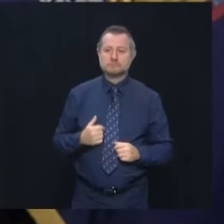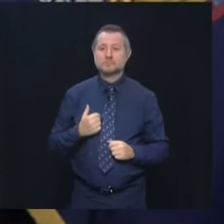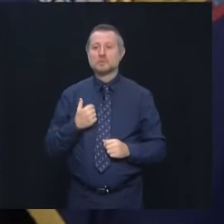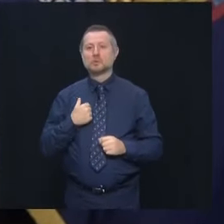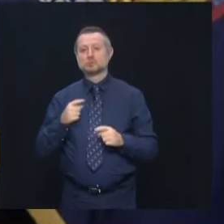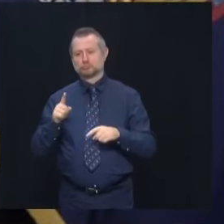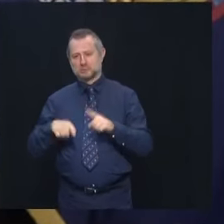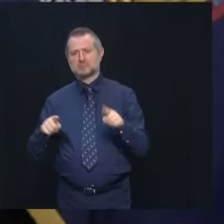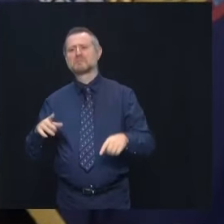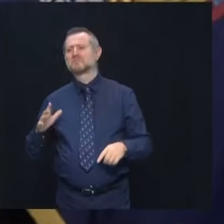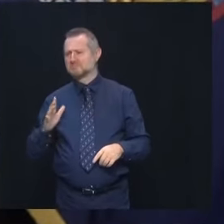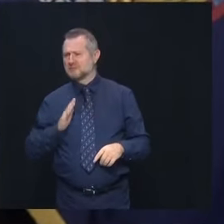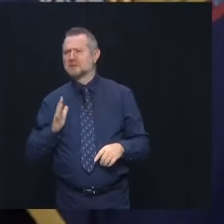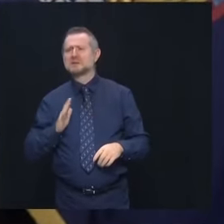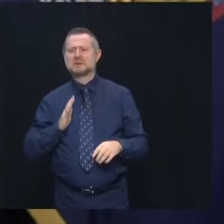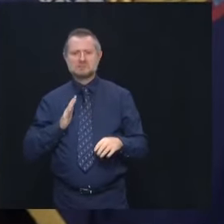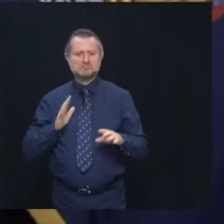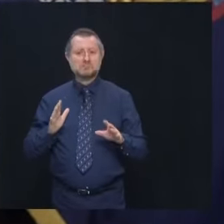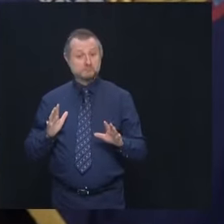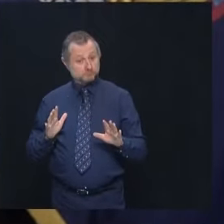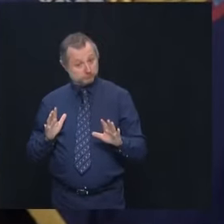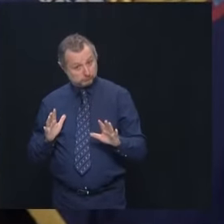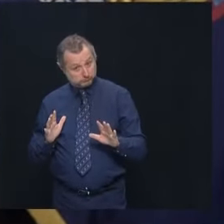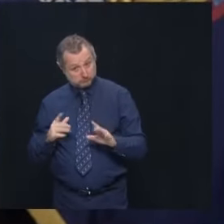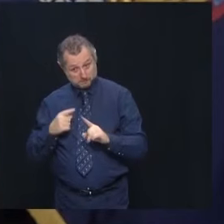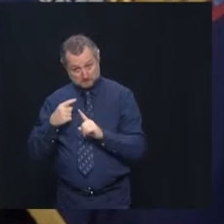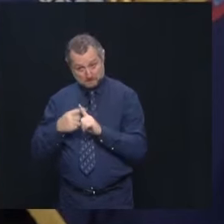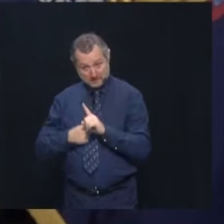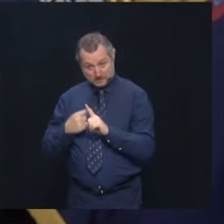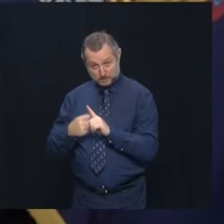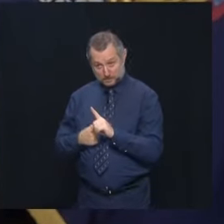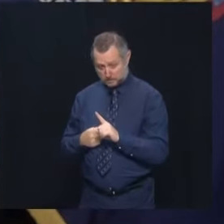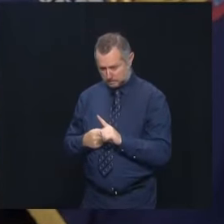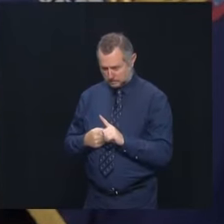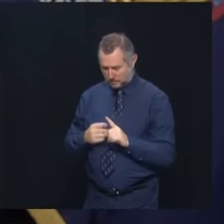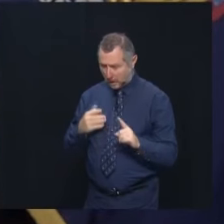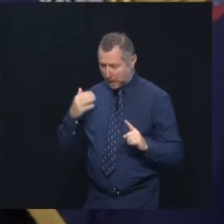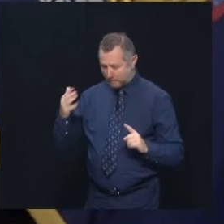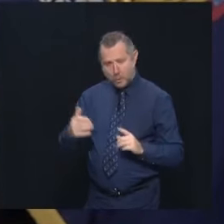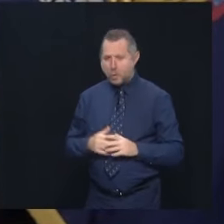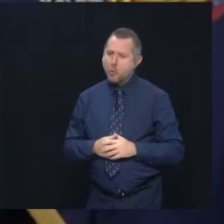fine. Monthly, I don't know what that means, monthly.